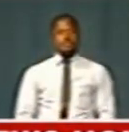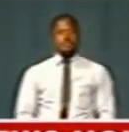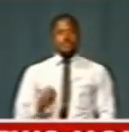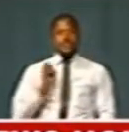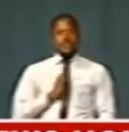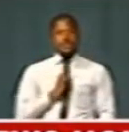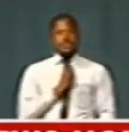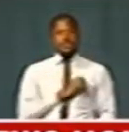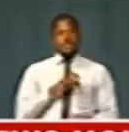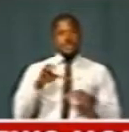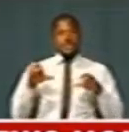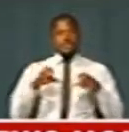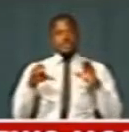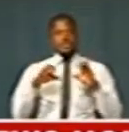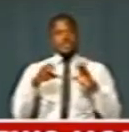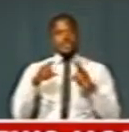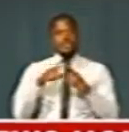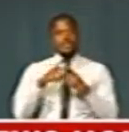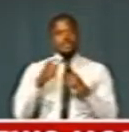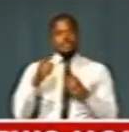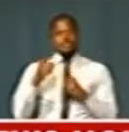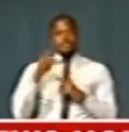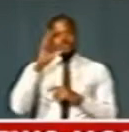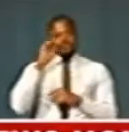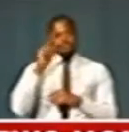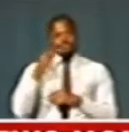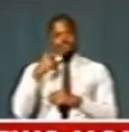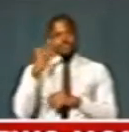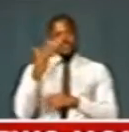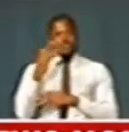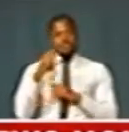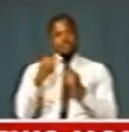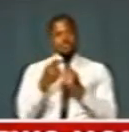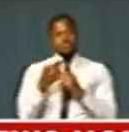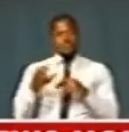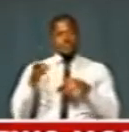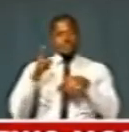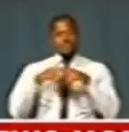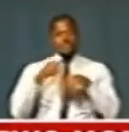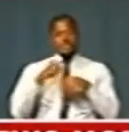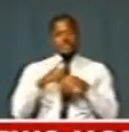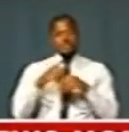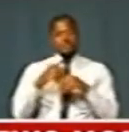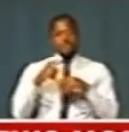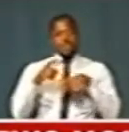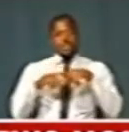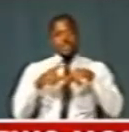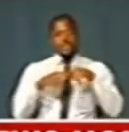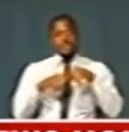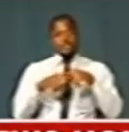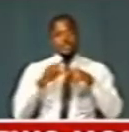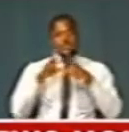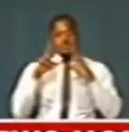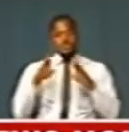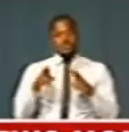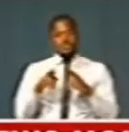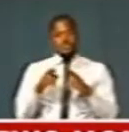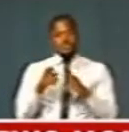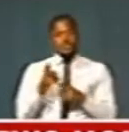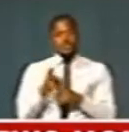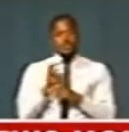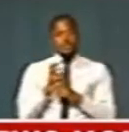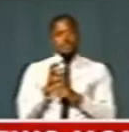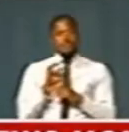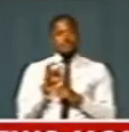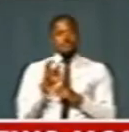Executive of Action Plus Foundation, Apostle Fred Enin. The increase in the prevalence rate is as a result of the growing silence